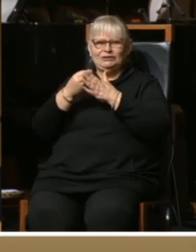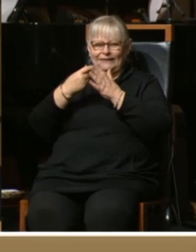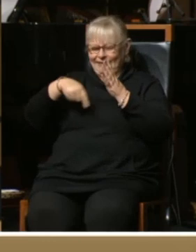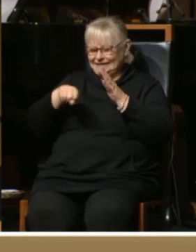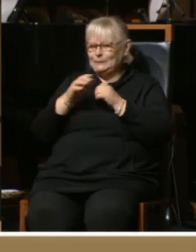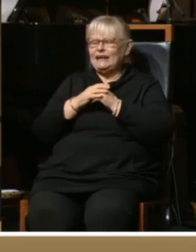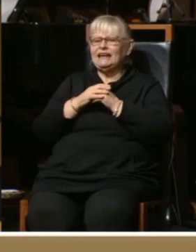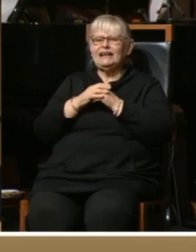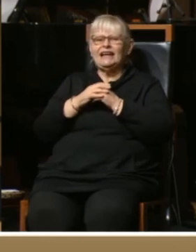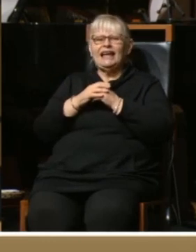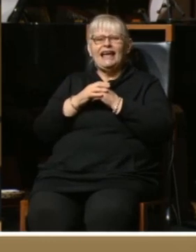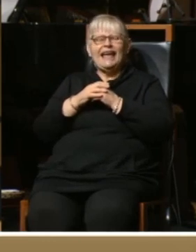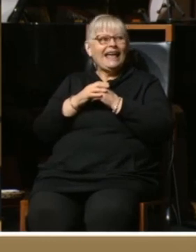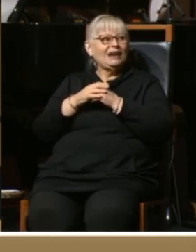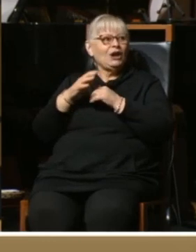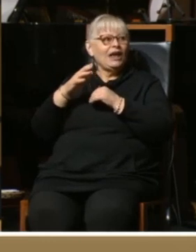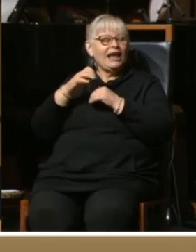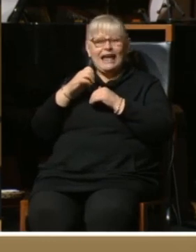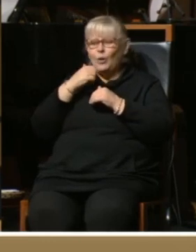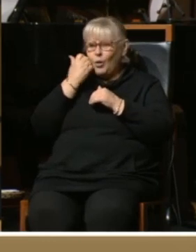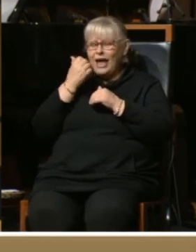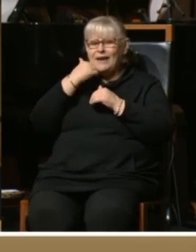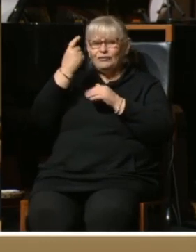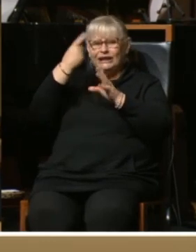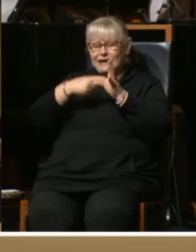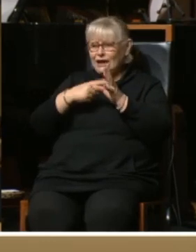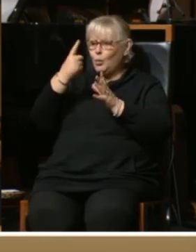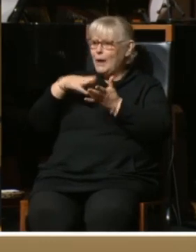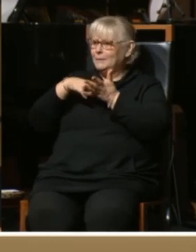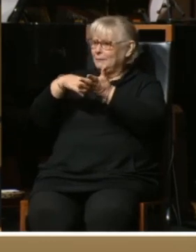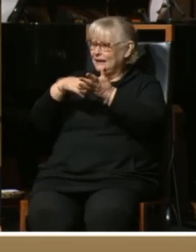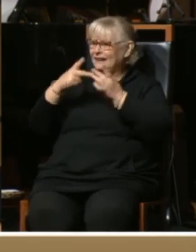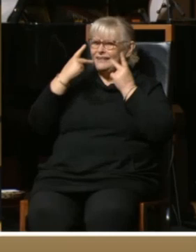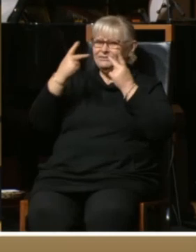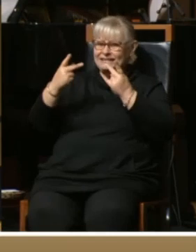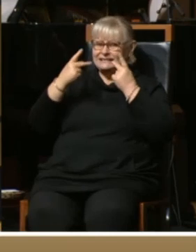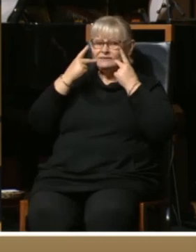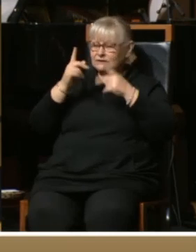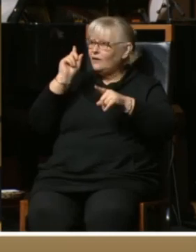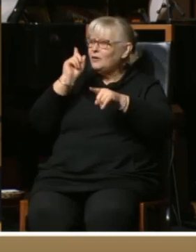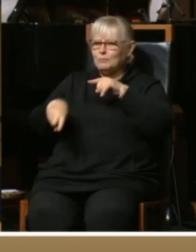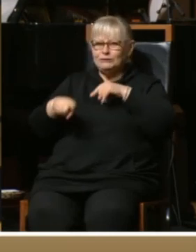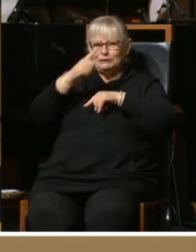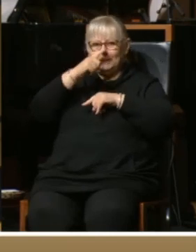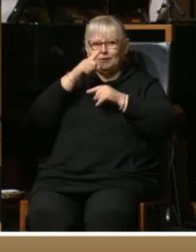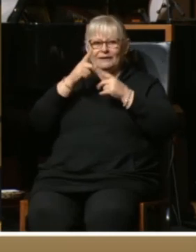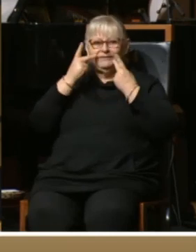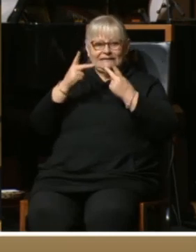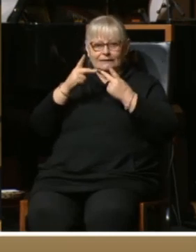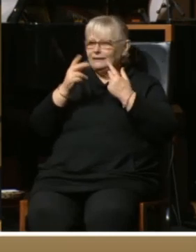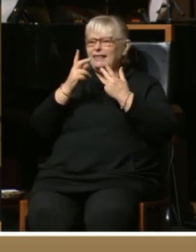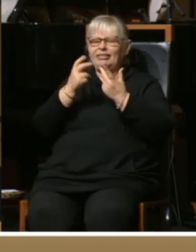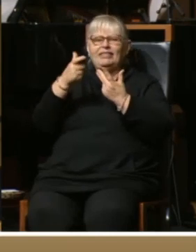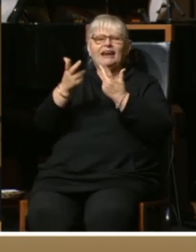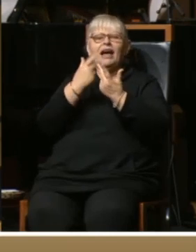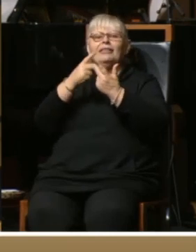this building has 1 million visitors, making it the most visited building in our country. And what a special day it is